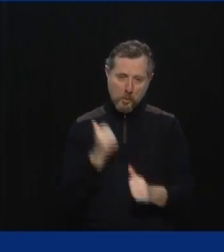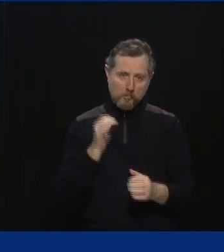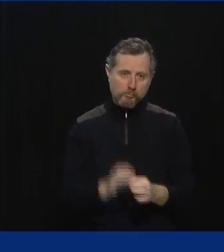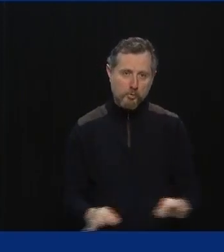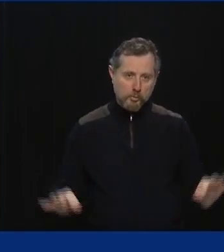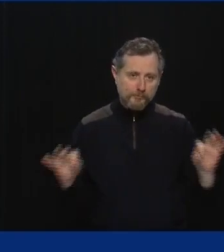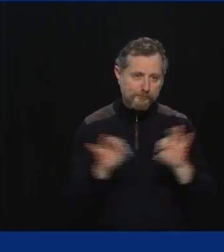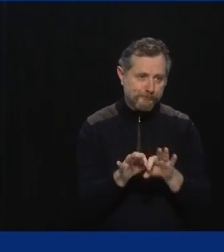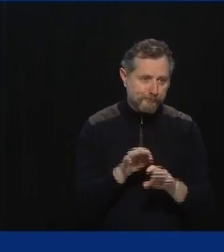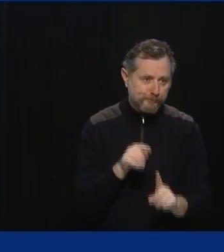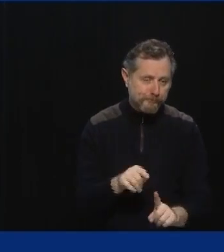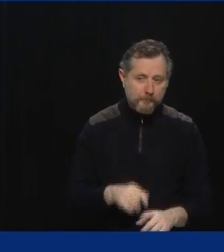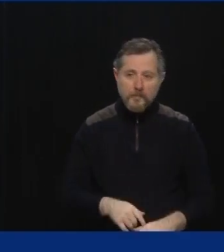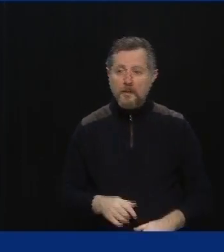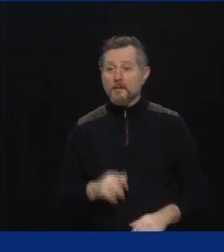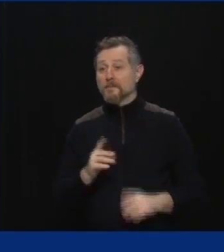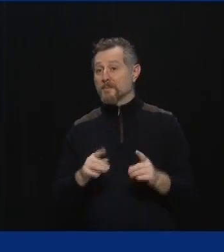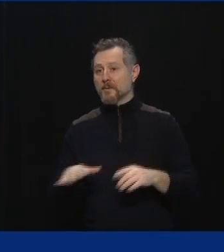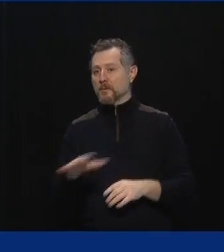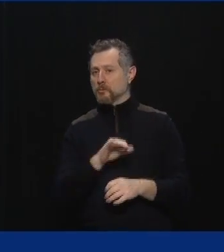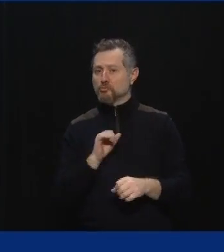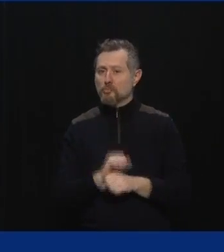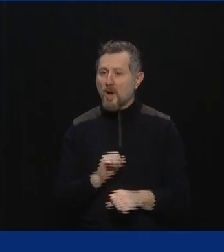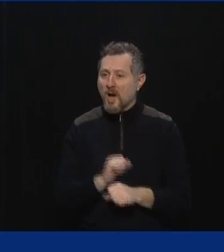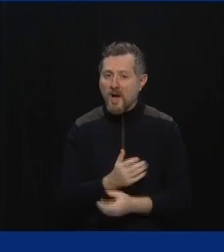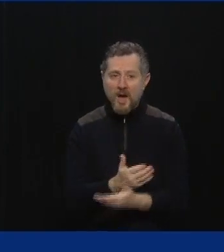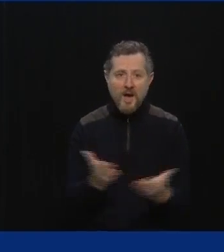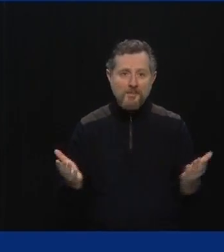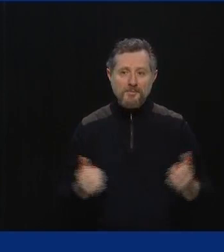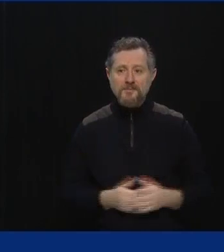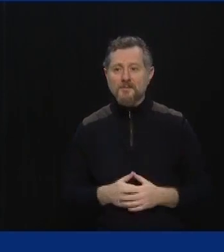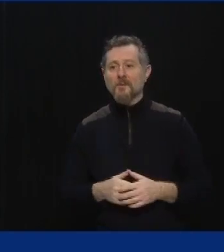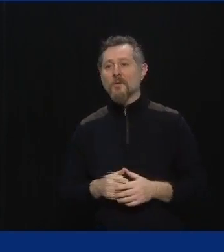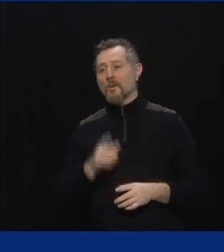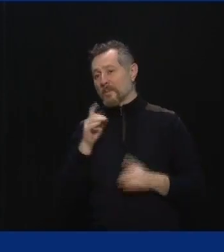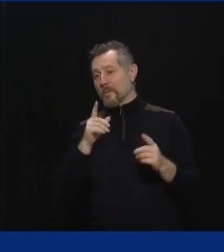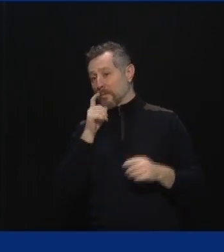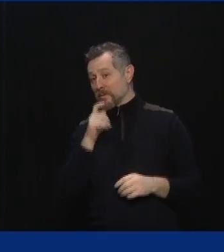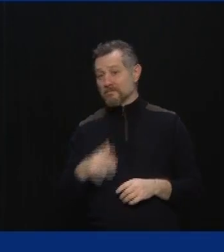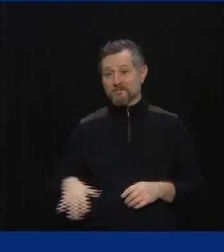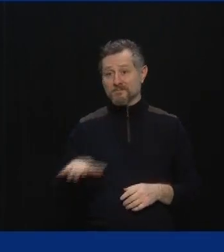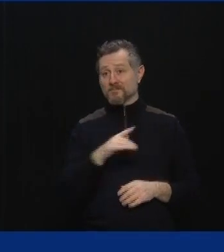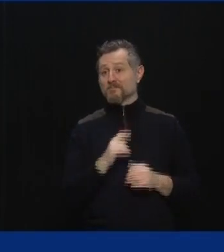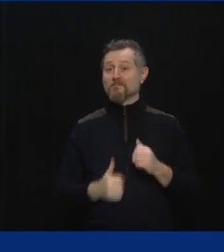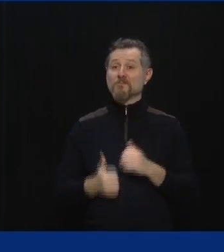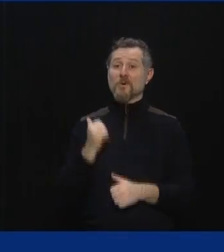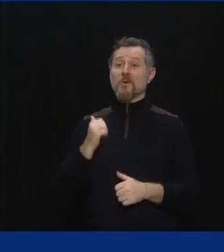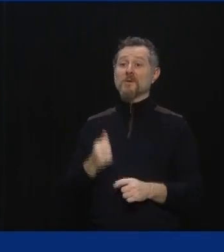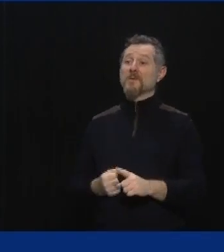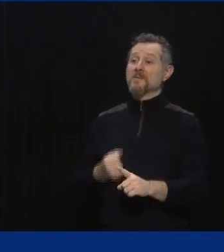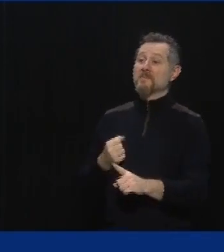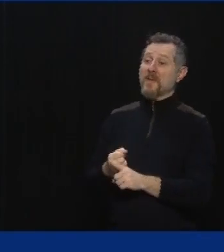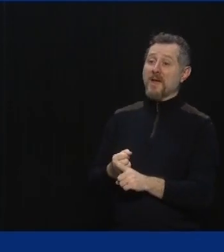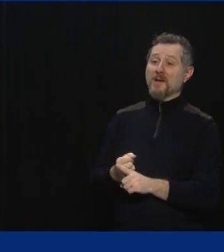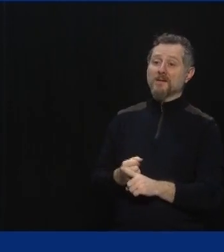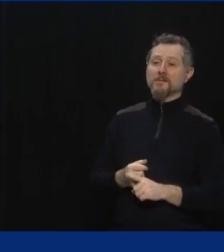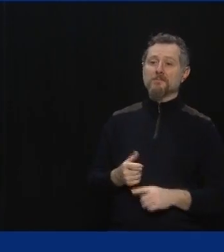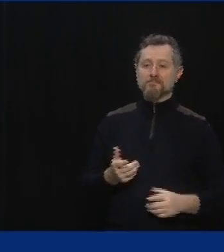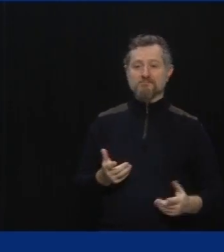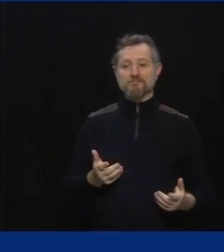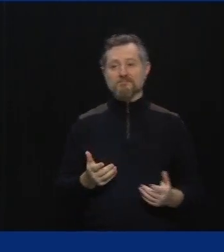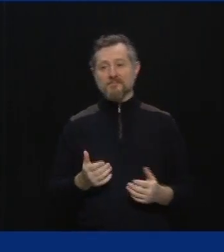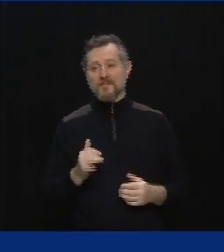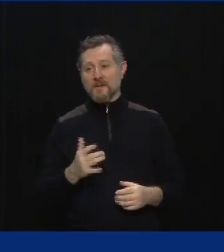talk about the livelihoods of people surrounding this airport, the people most impacted, I live in the flight